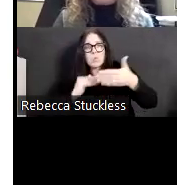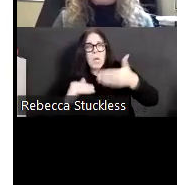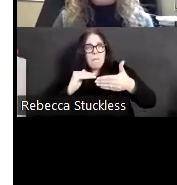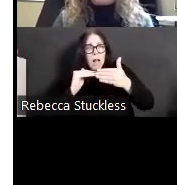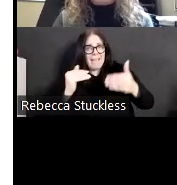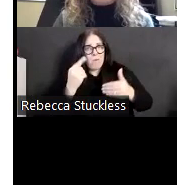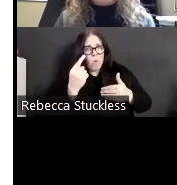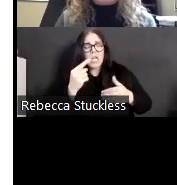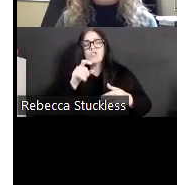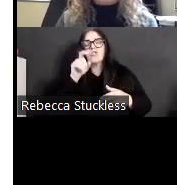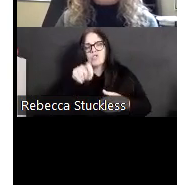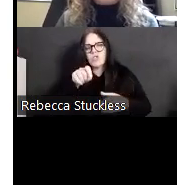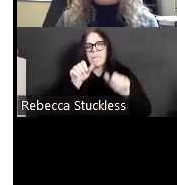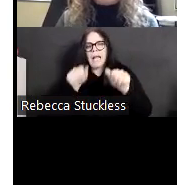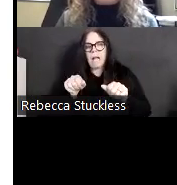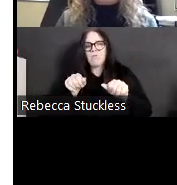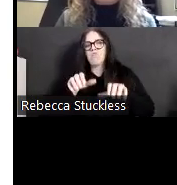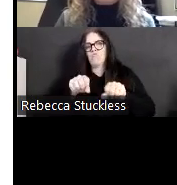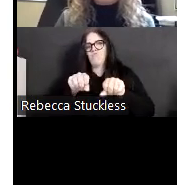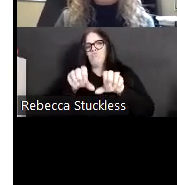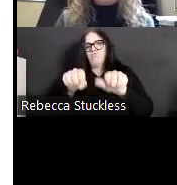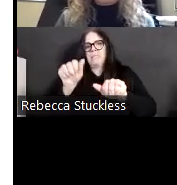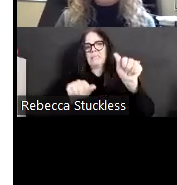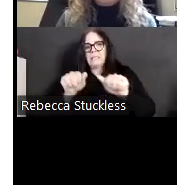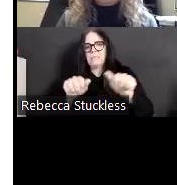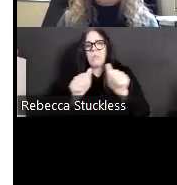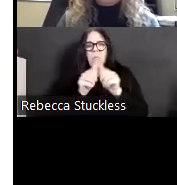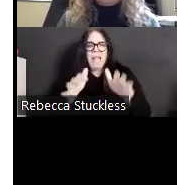of the assessments without a problem.